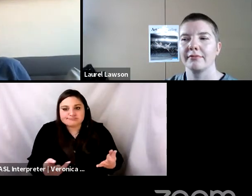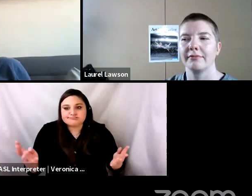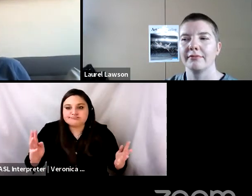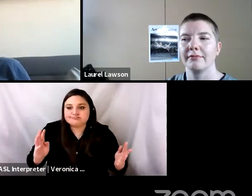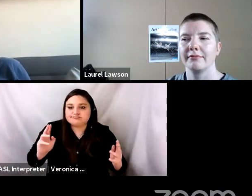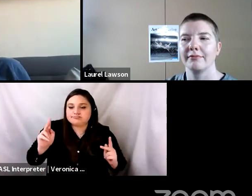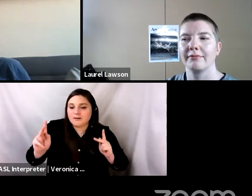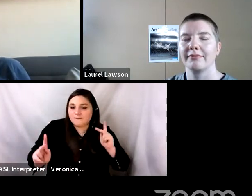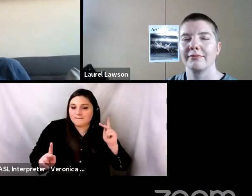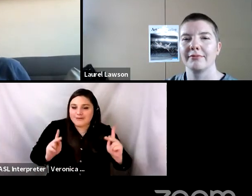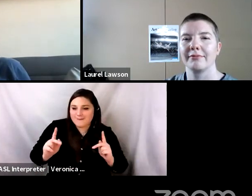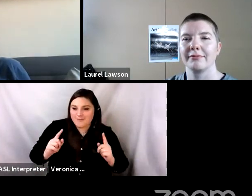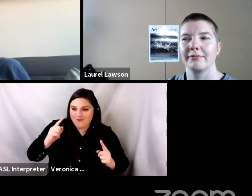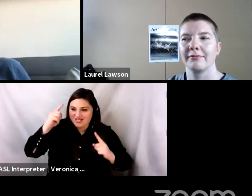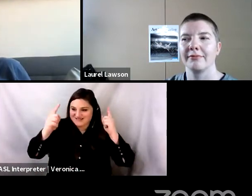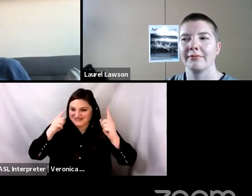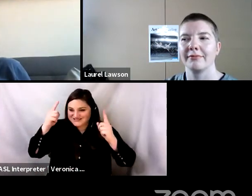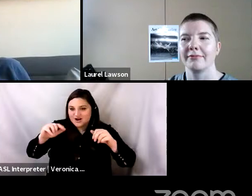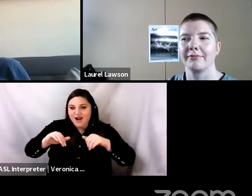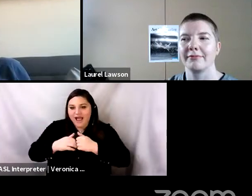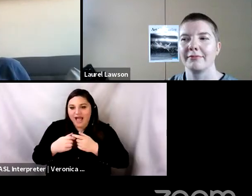experience the work.